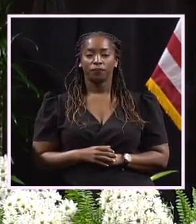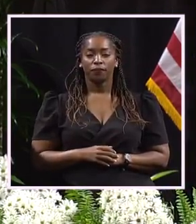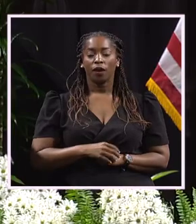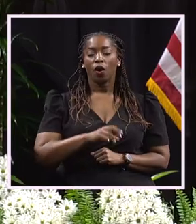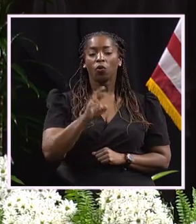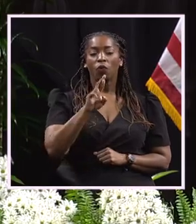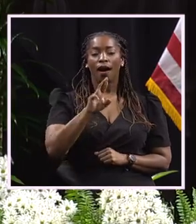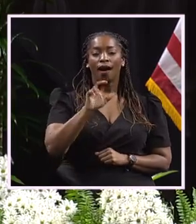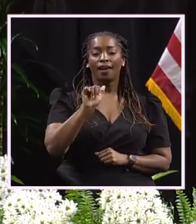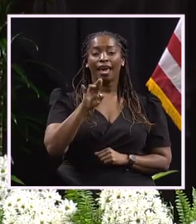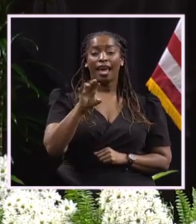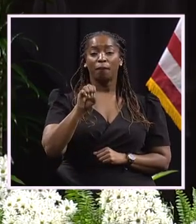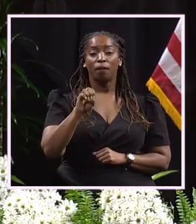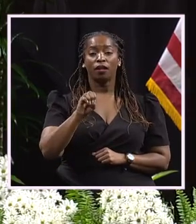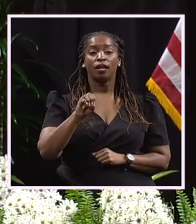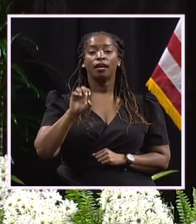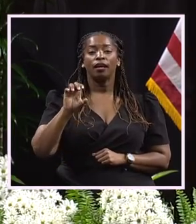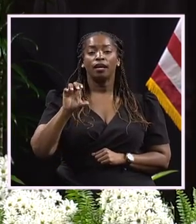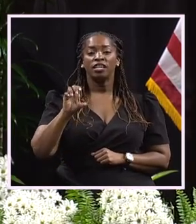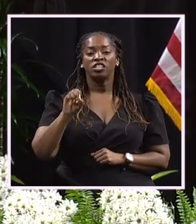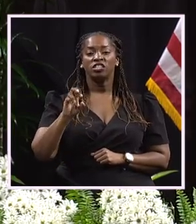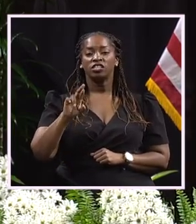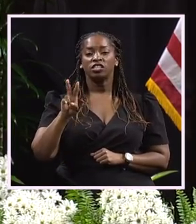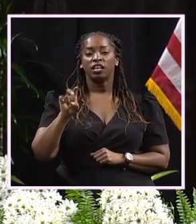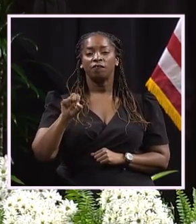Ryan Abel Cervantes,